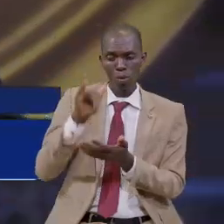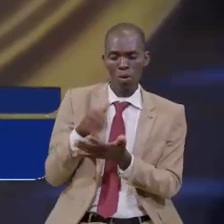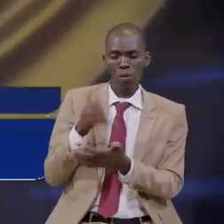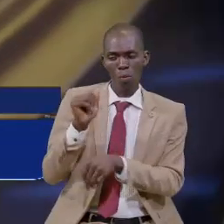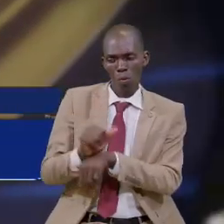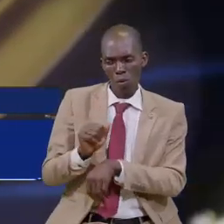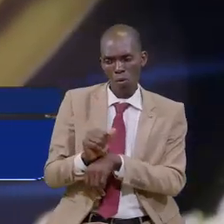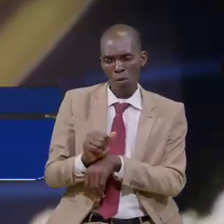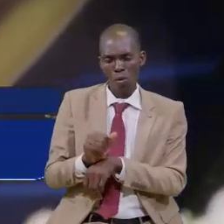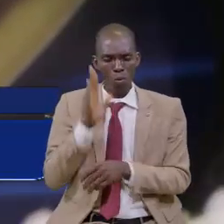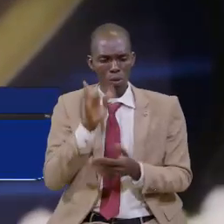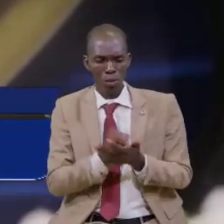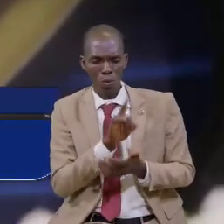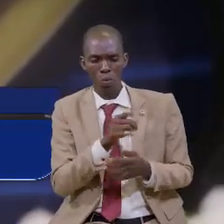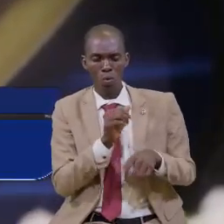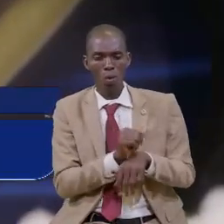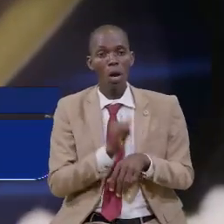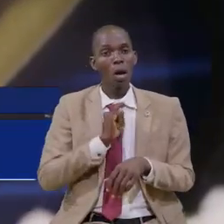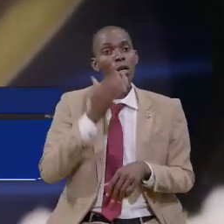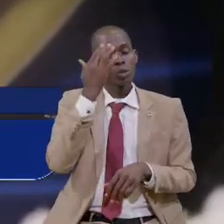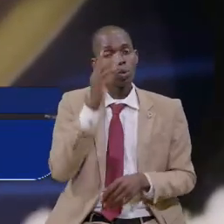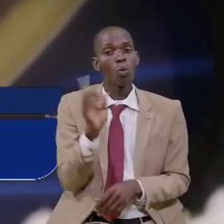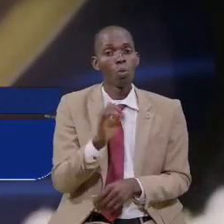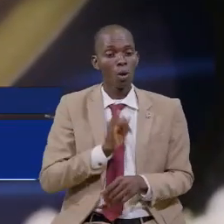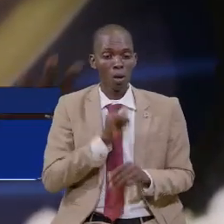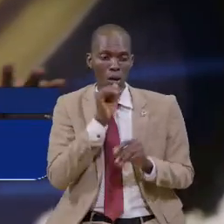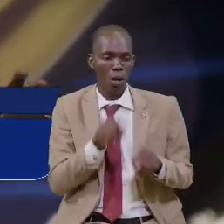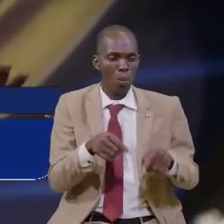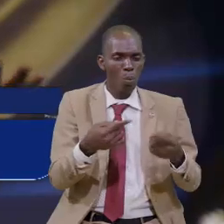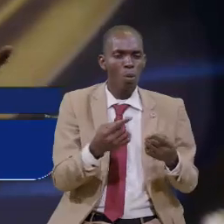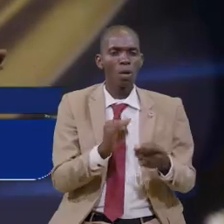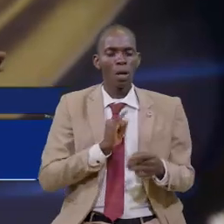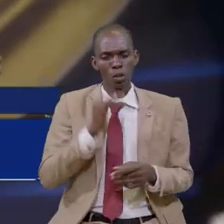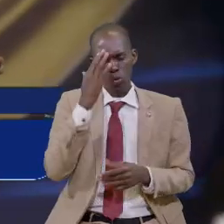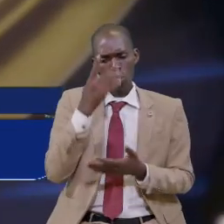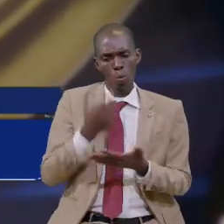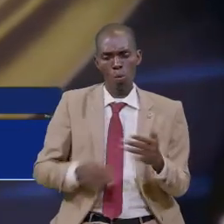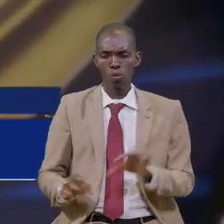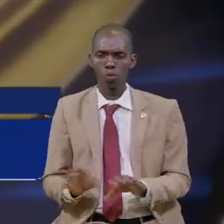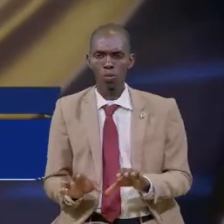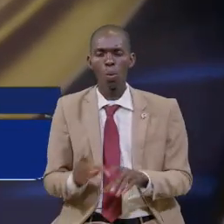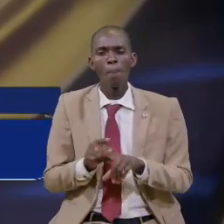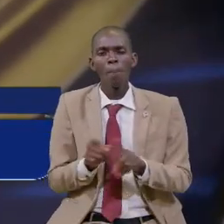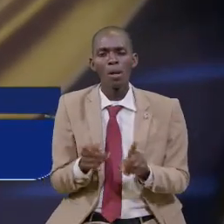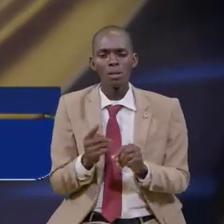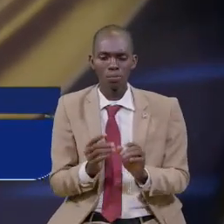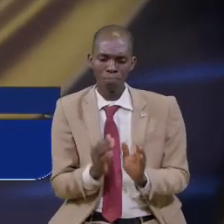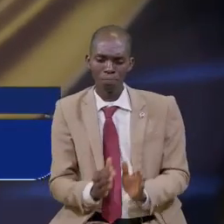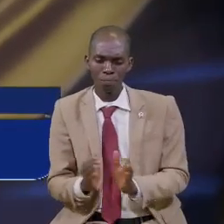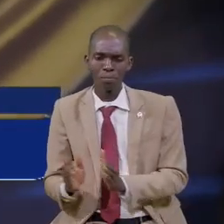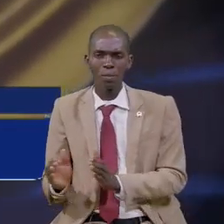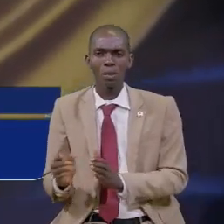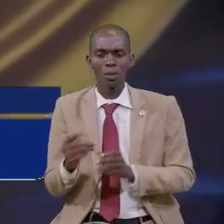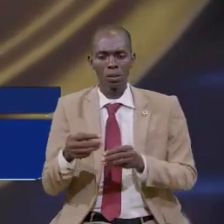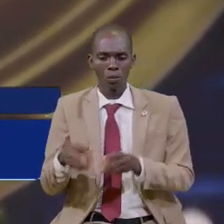know what I need to do. But the strategy, the methodology, and the path